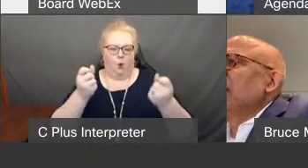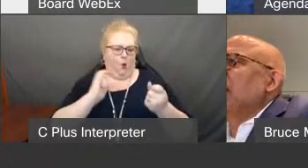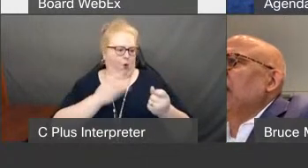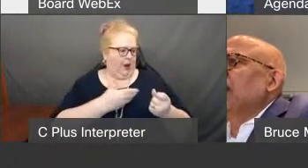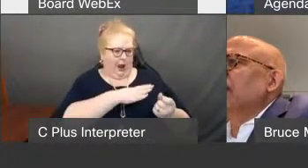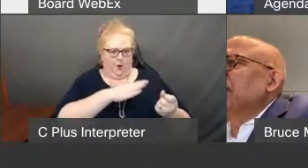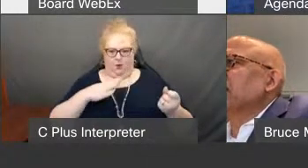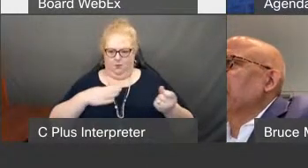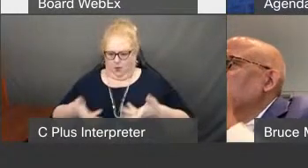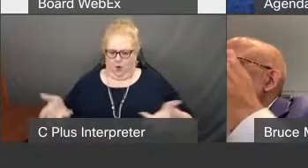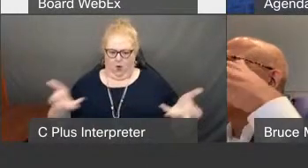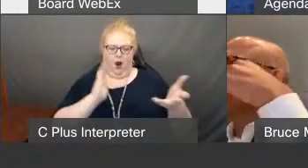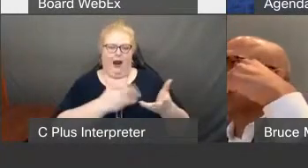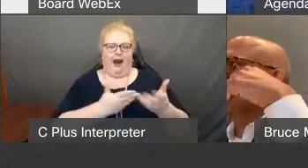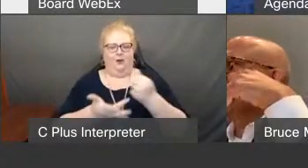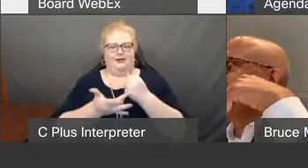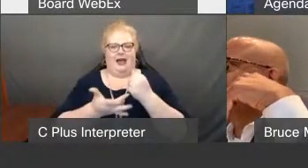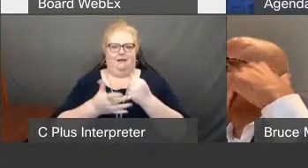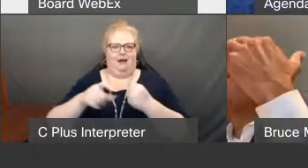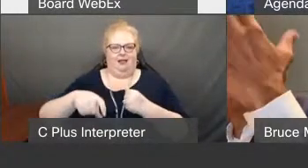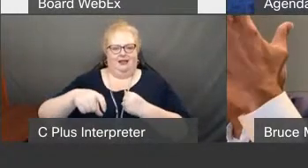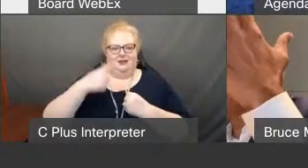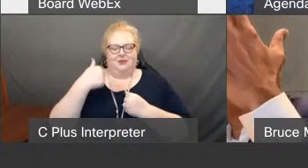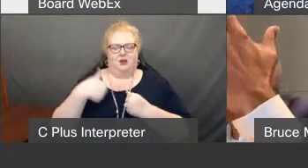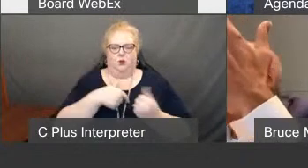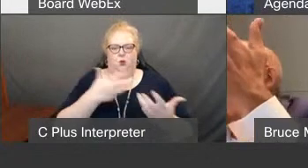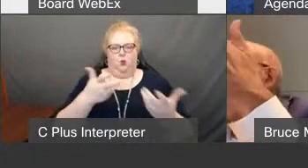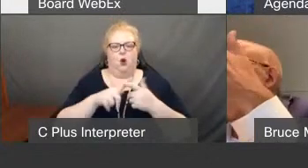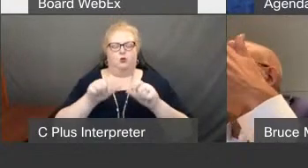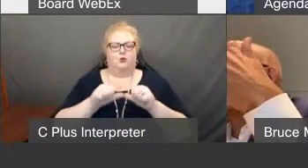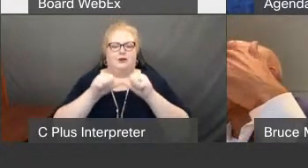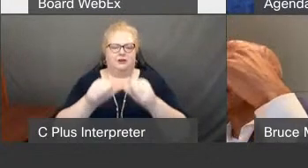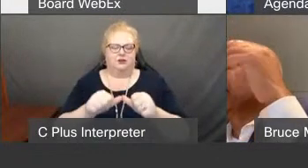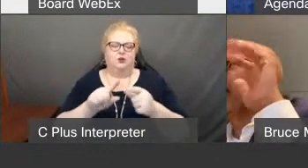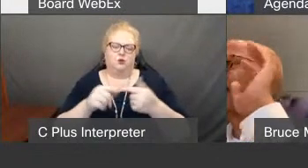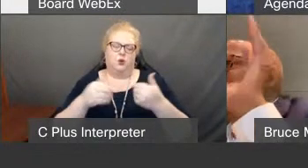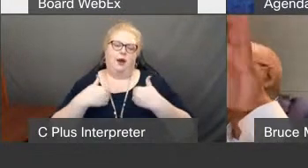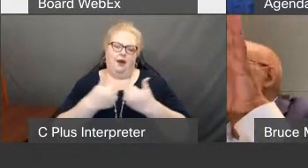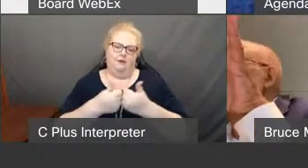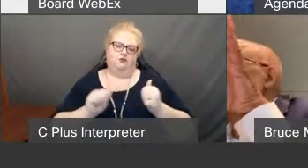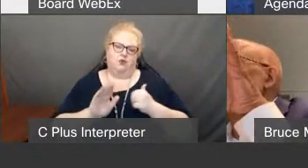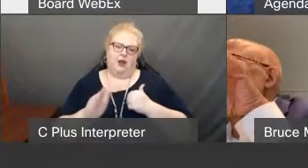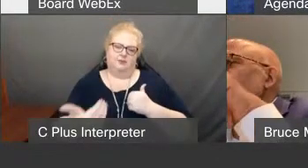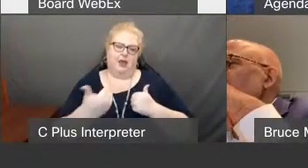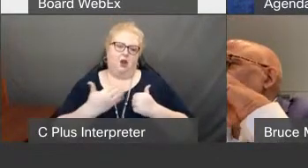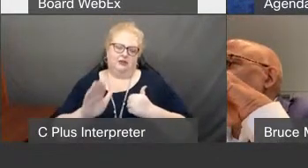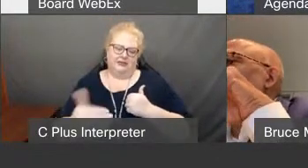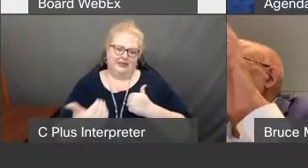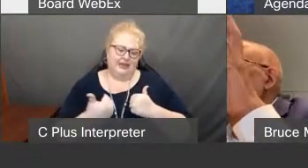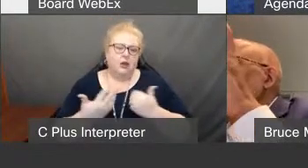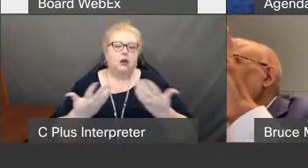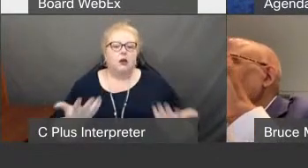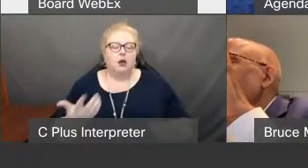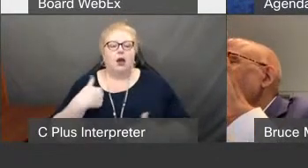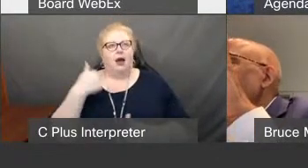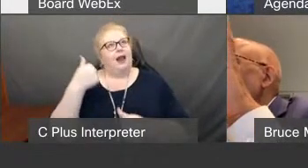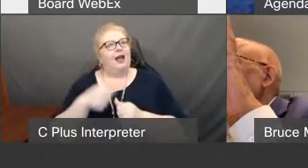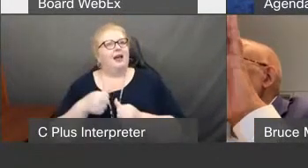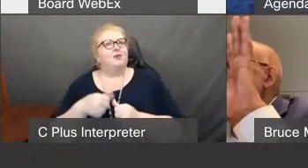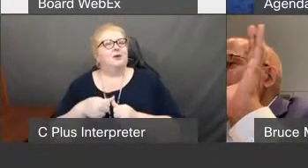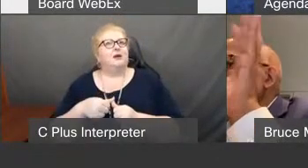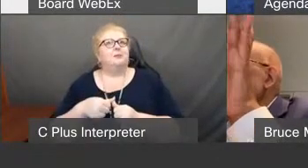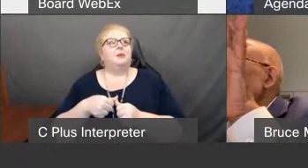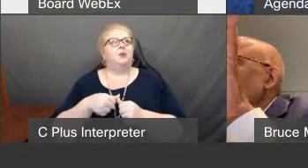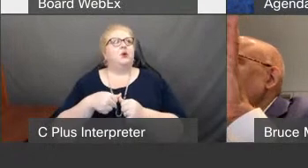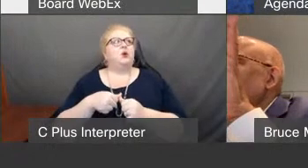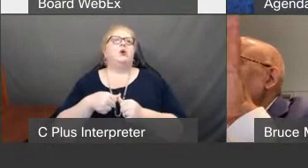needs, just because we want to continue to be transparent. I can tell you, I can remember, well, if,